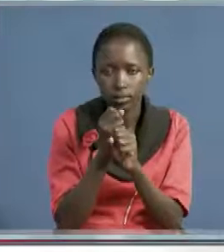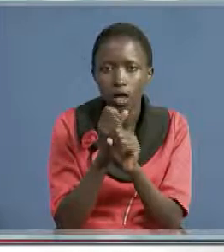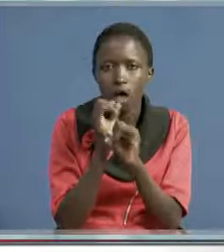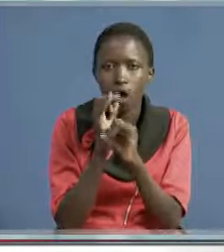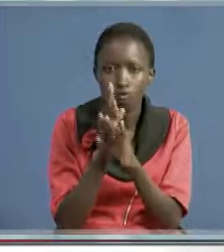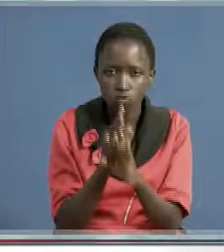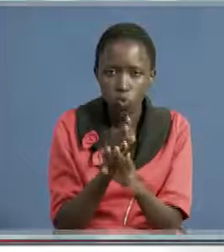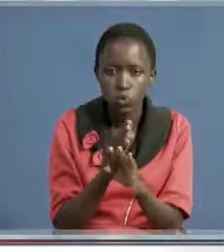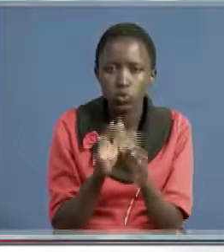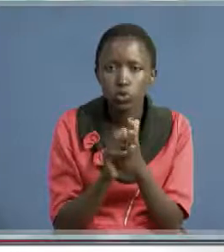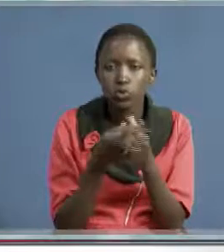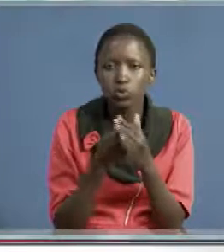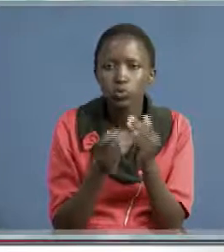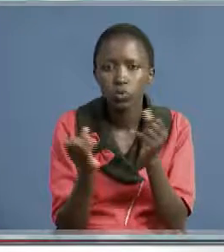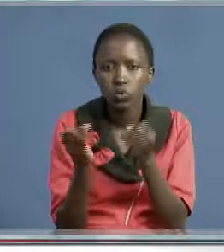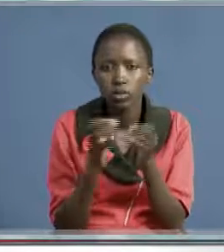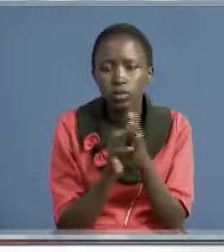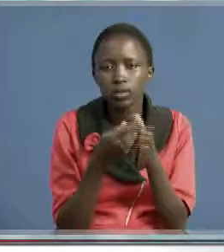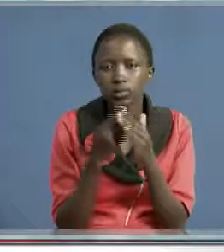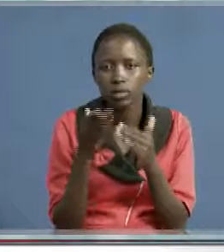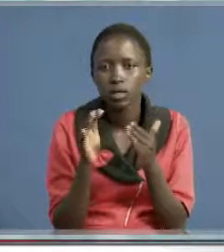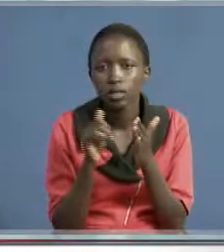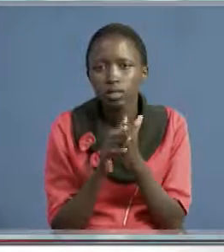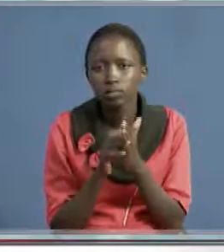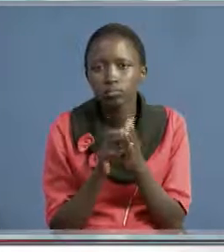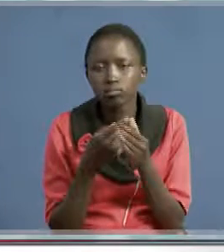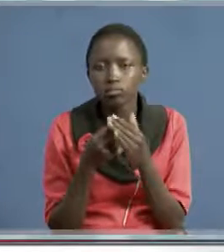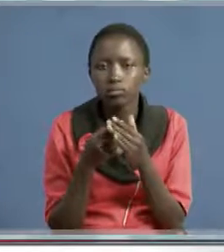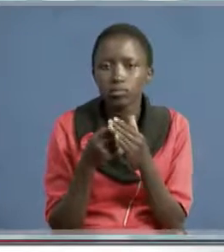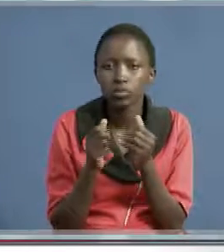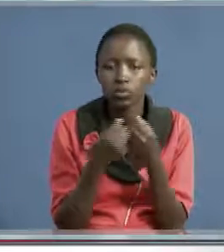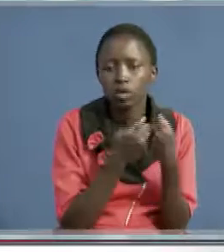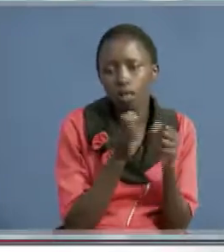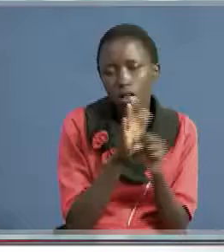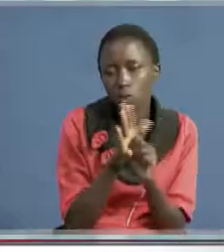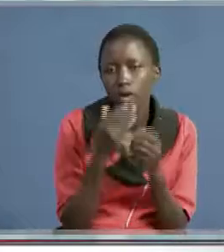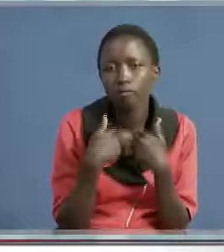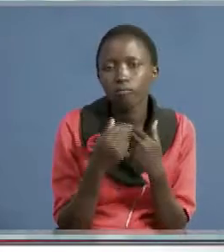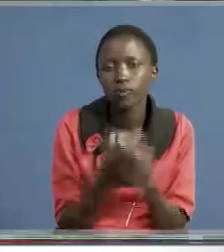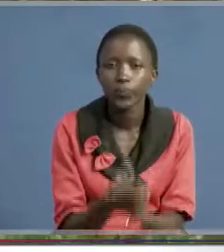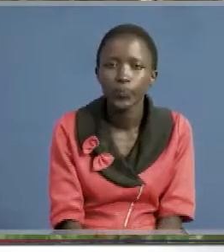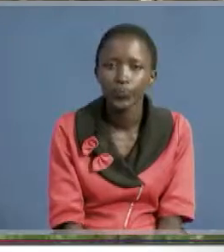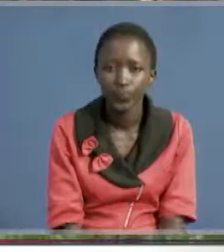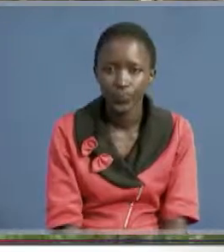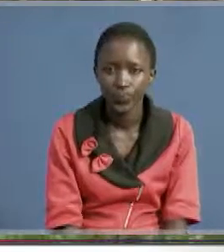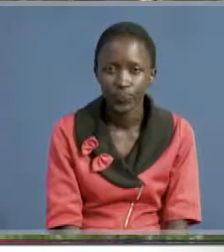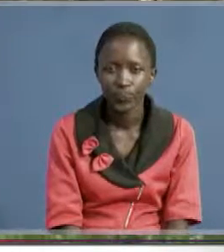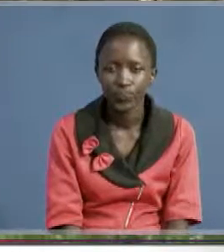to revitalize the sector that has been rocked with challenges.